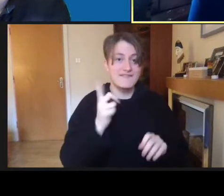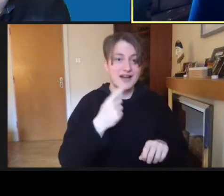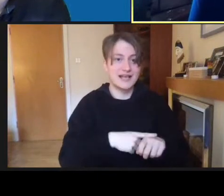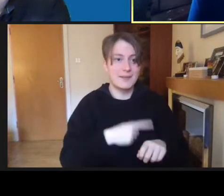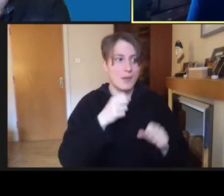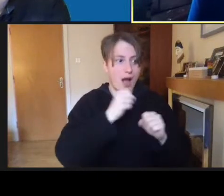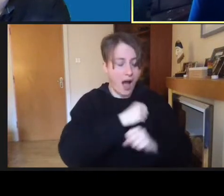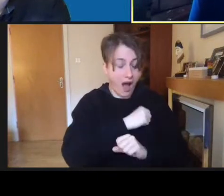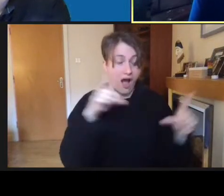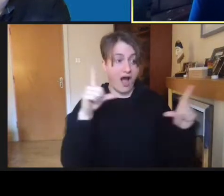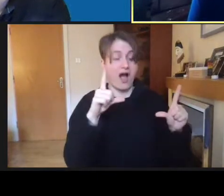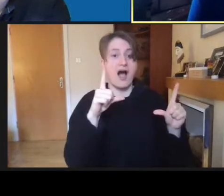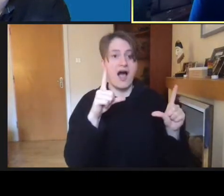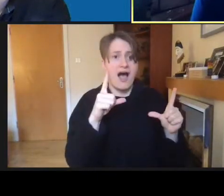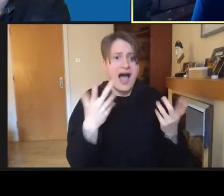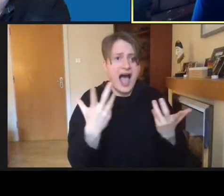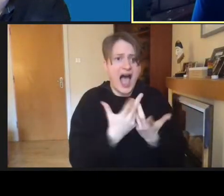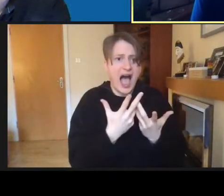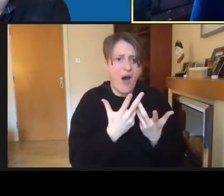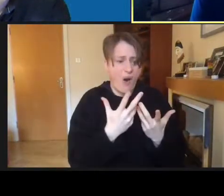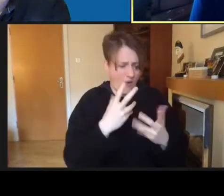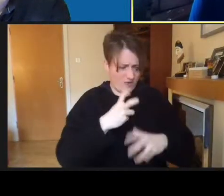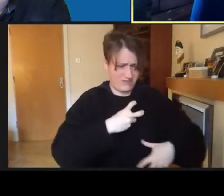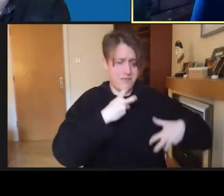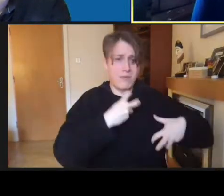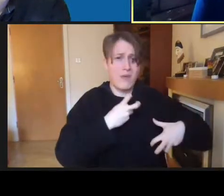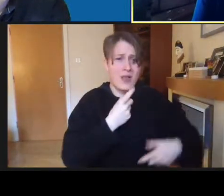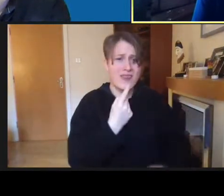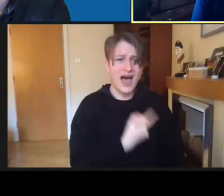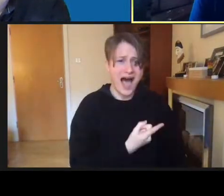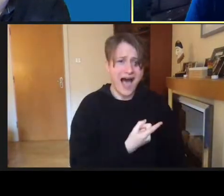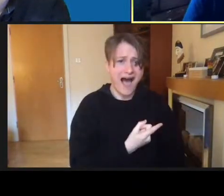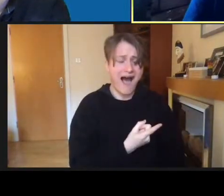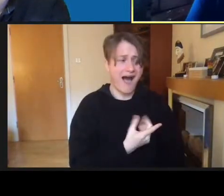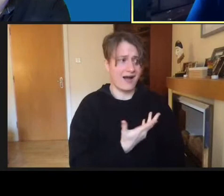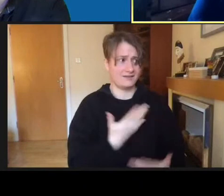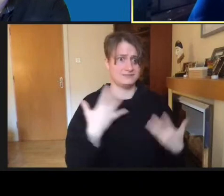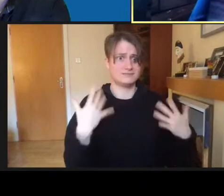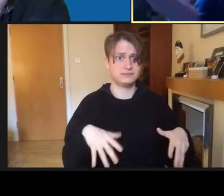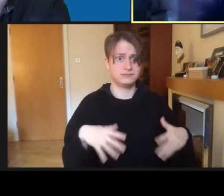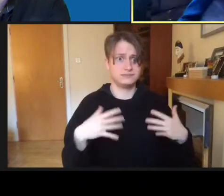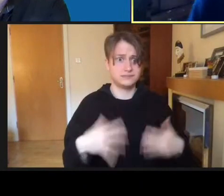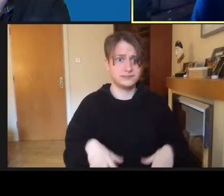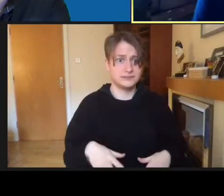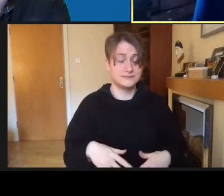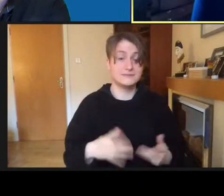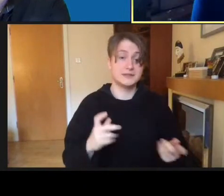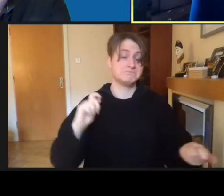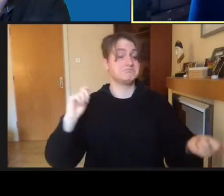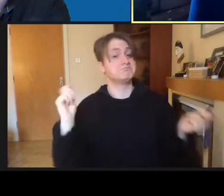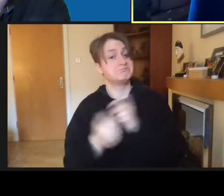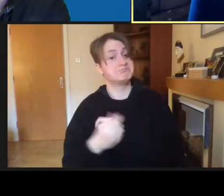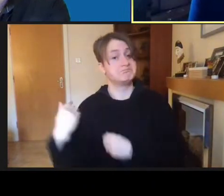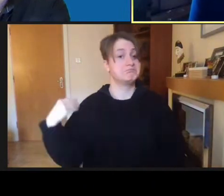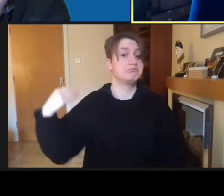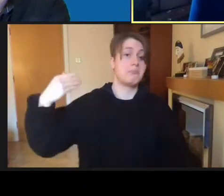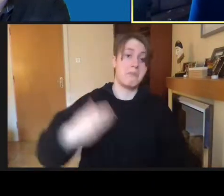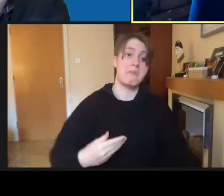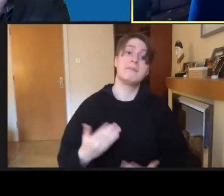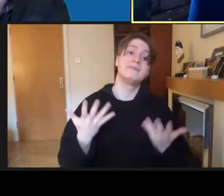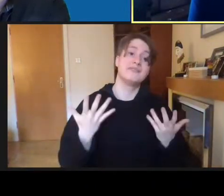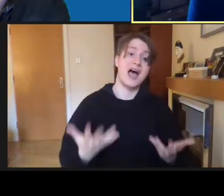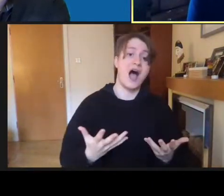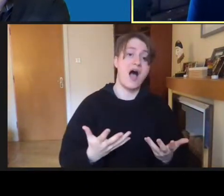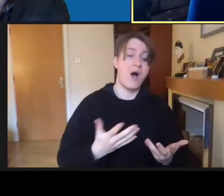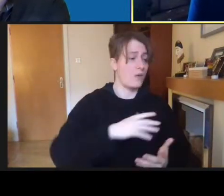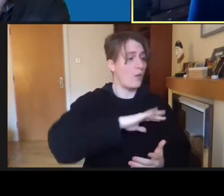one would ever be able to play it apart from maybe Dennis Brain. And of course, nowadays it's played all around the world